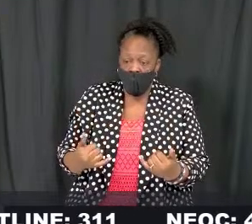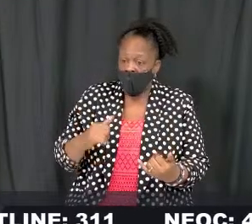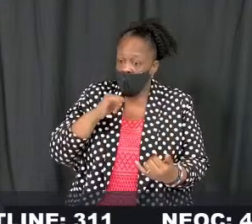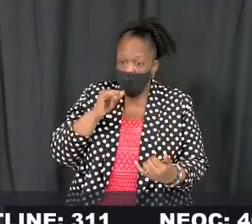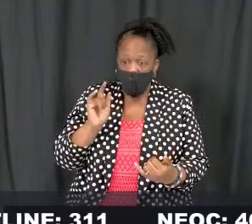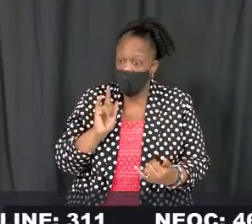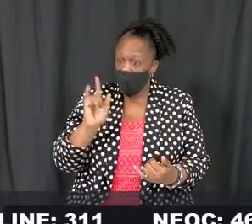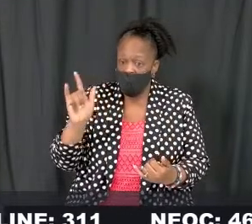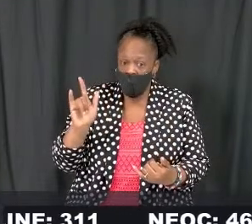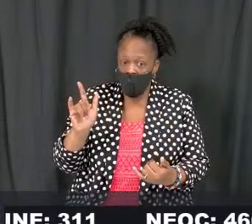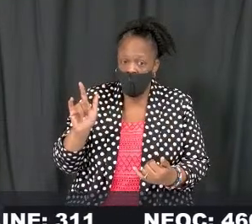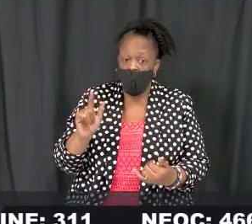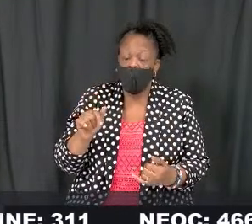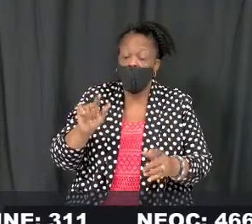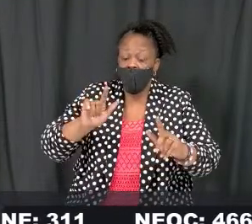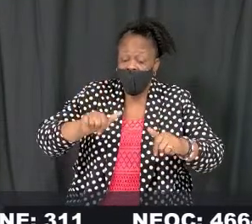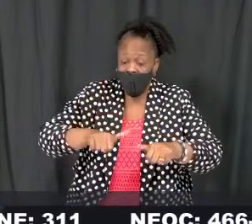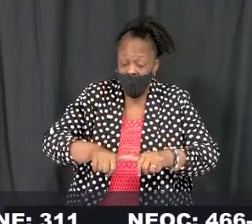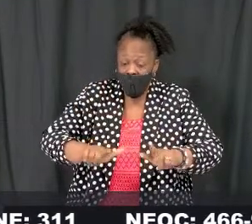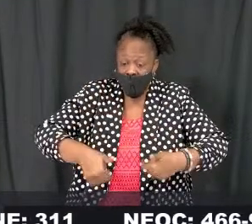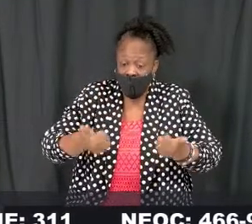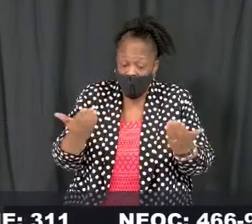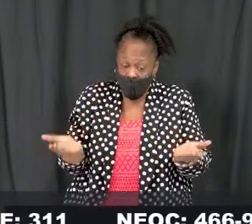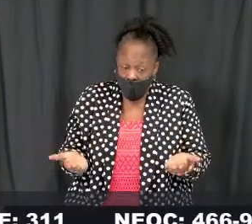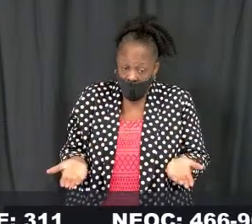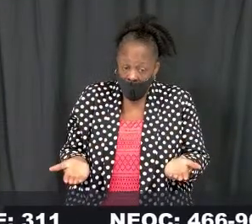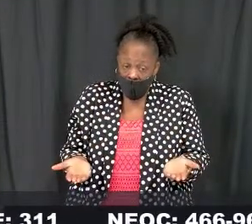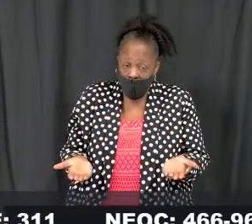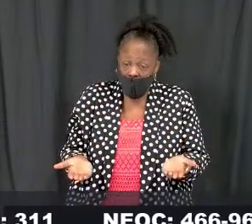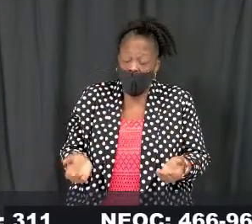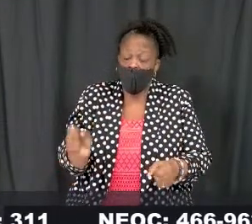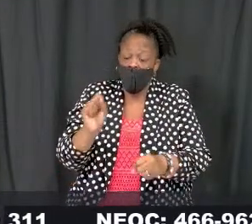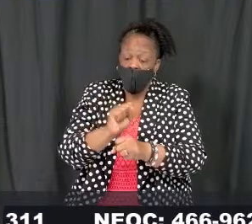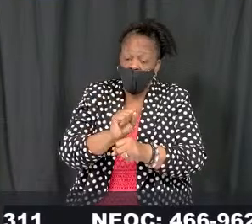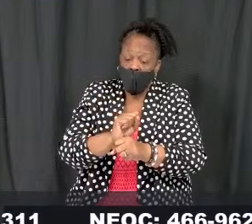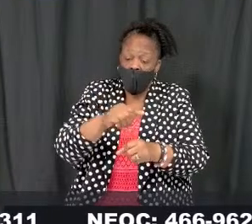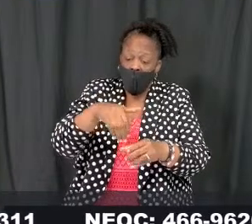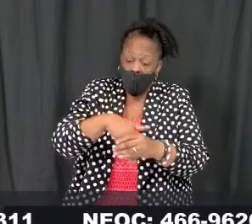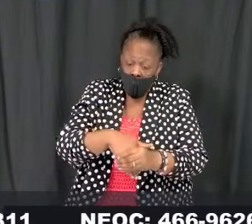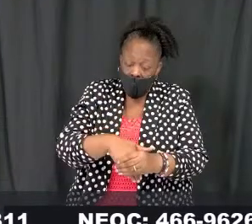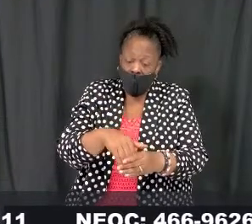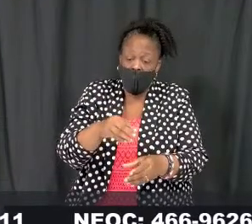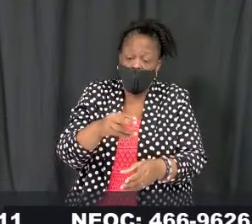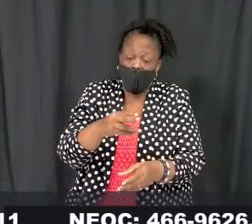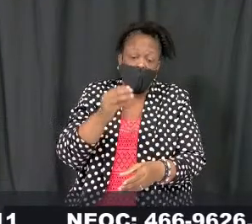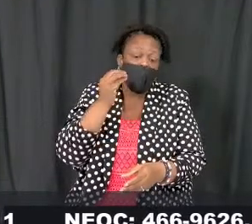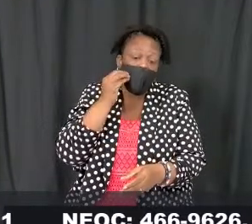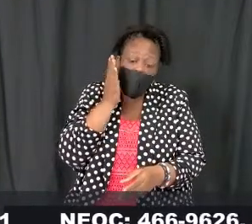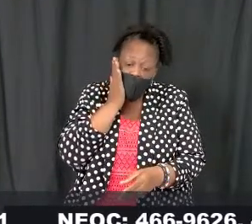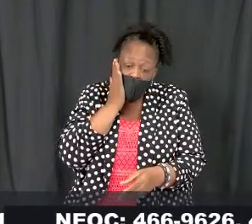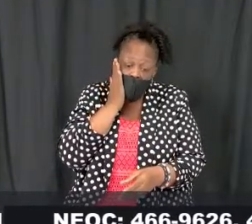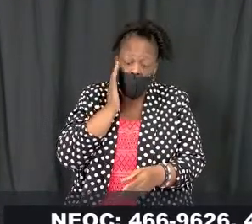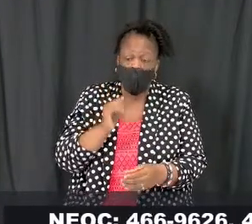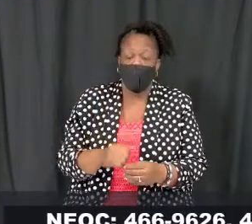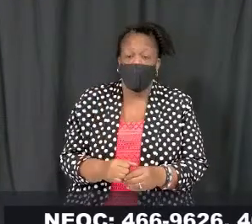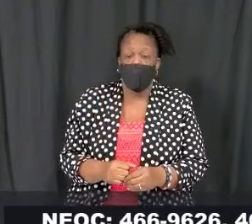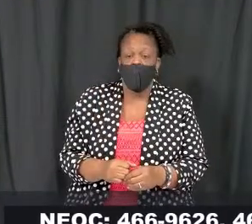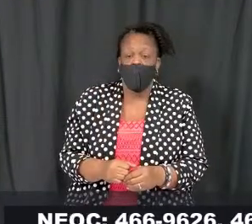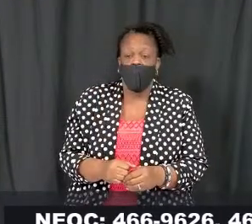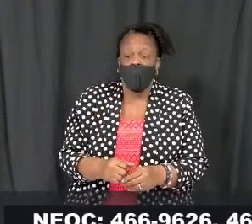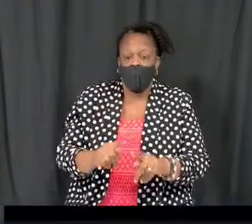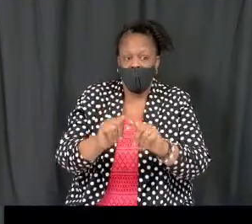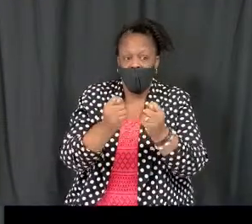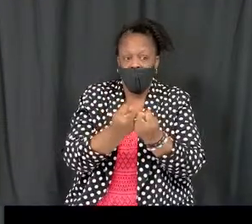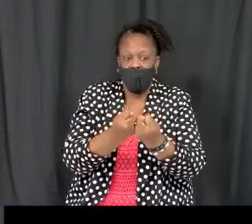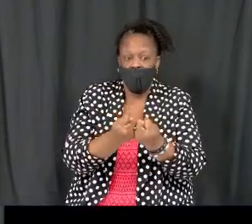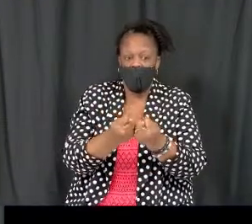speak. The Health Emergency Operating Committee had an emergency meeting this afternoon at 2